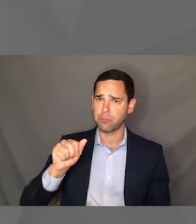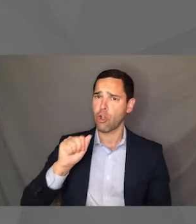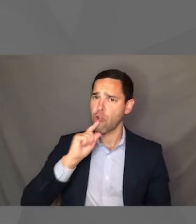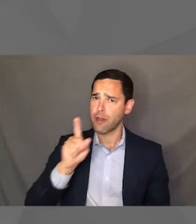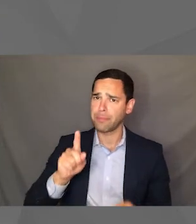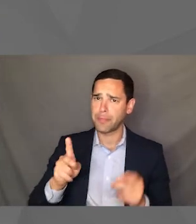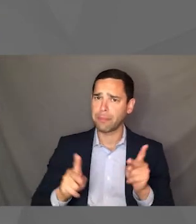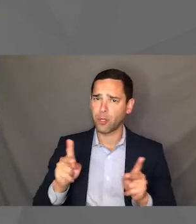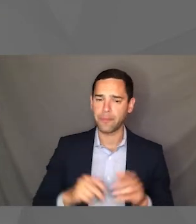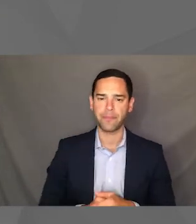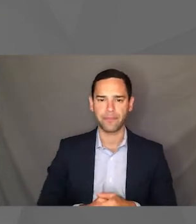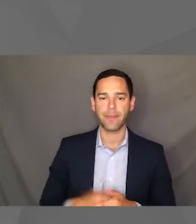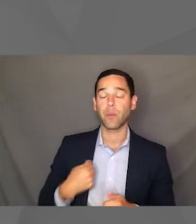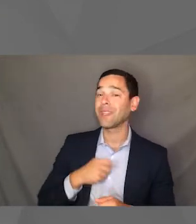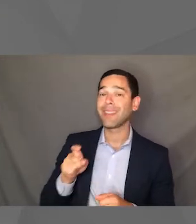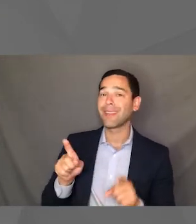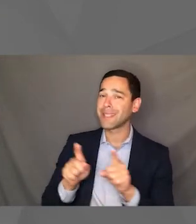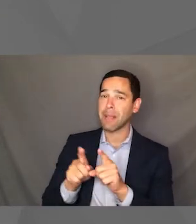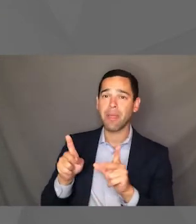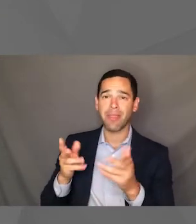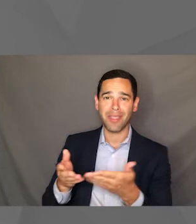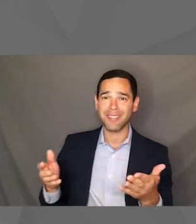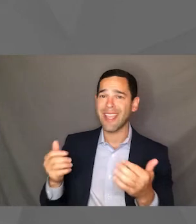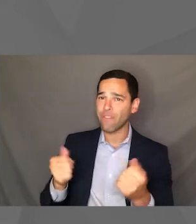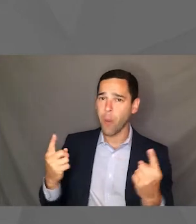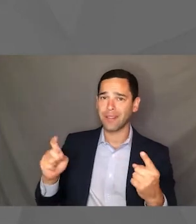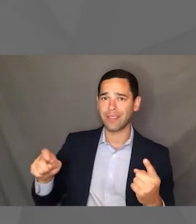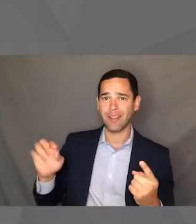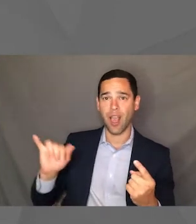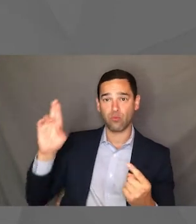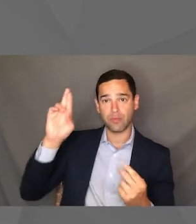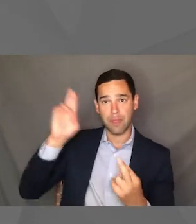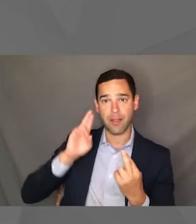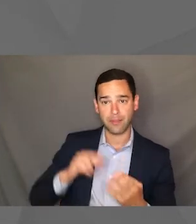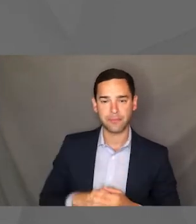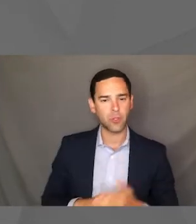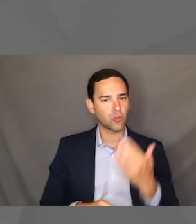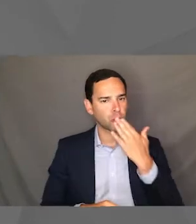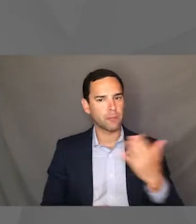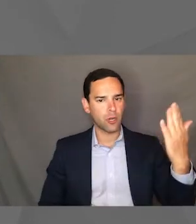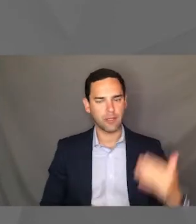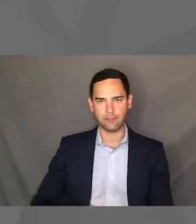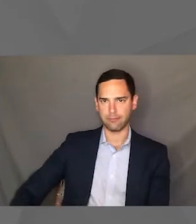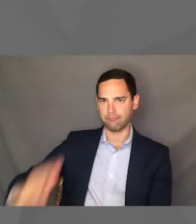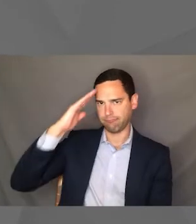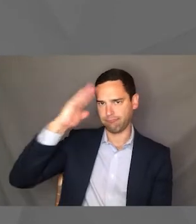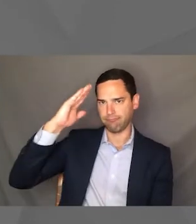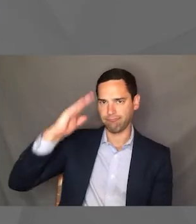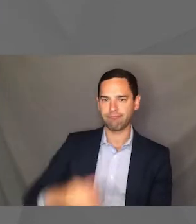first. We need the same things that every person needs, like respect. Good morning, everyone.